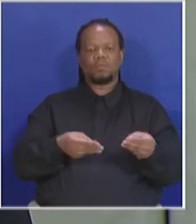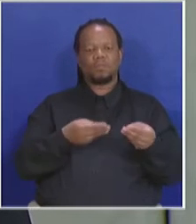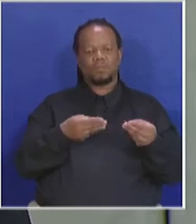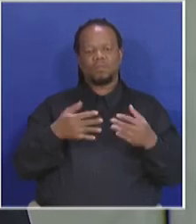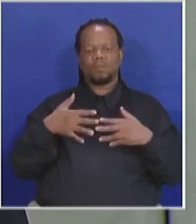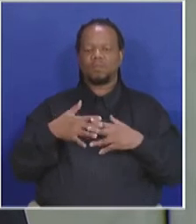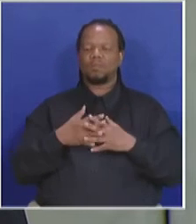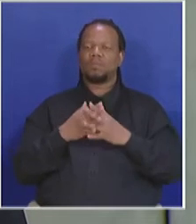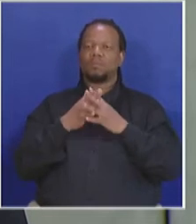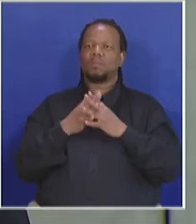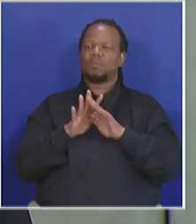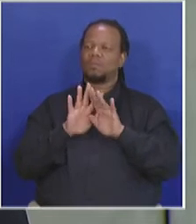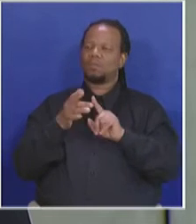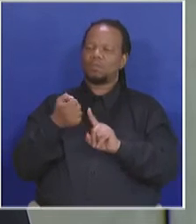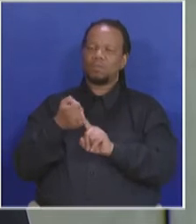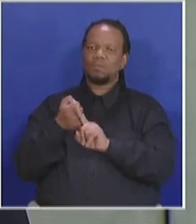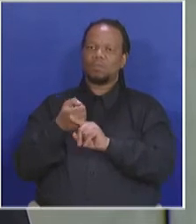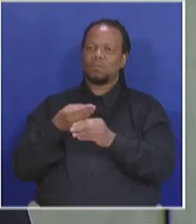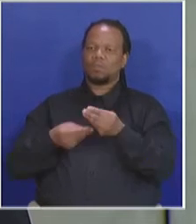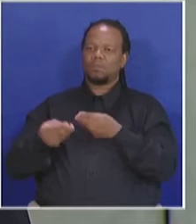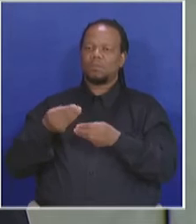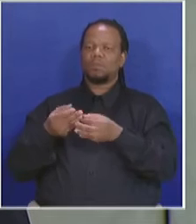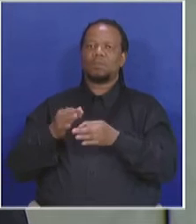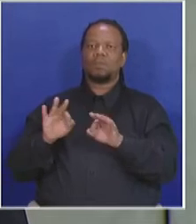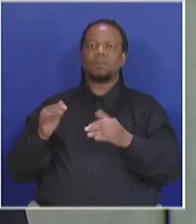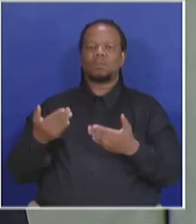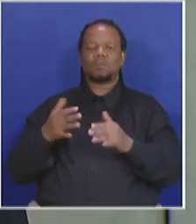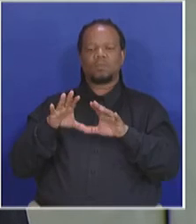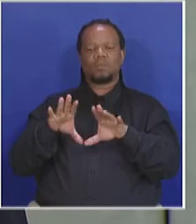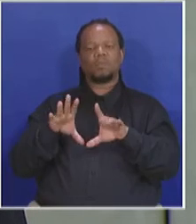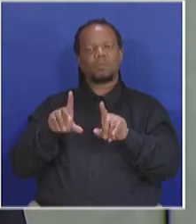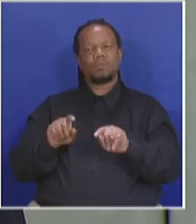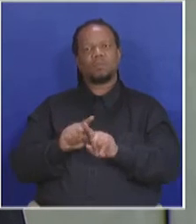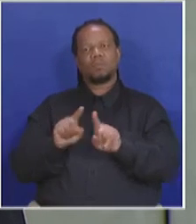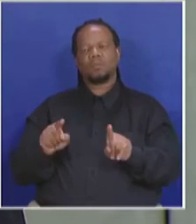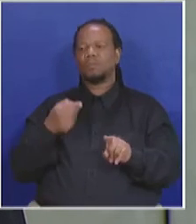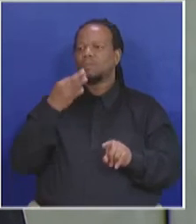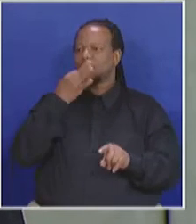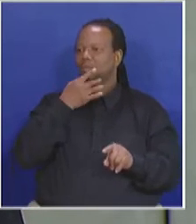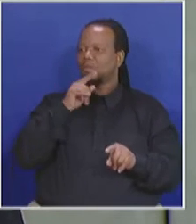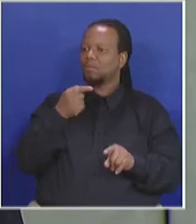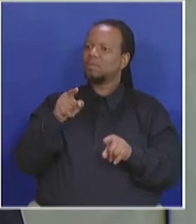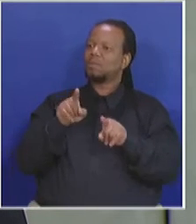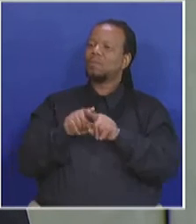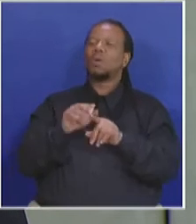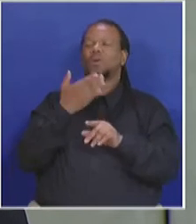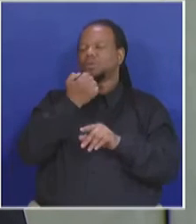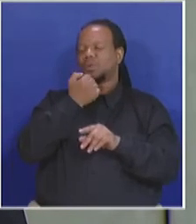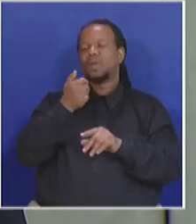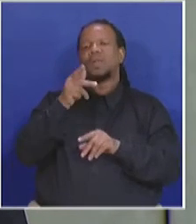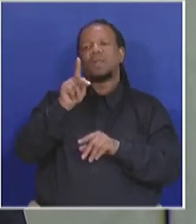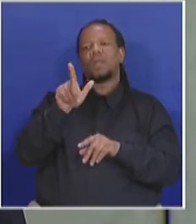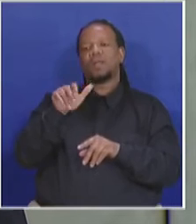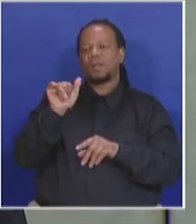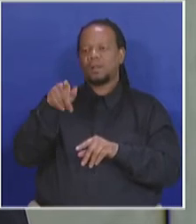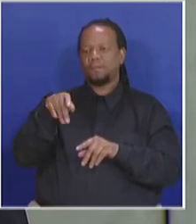action towards economic freedom. We declared in Cape Town, as South Africans from all walks of life did in Kliptown 60 years ago, and again